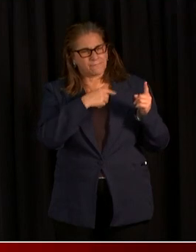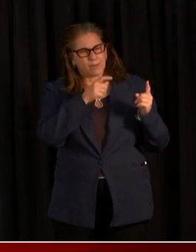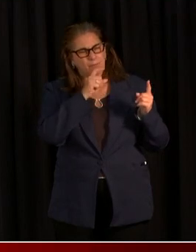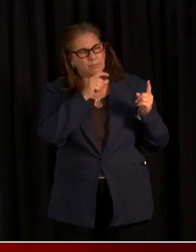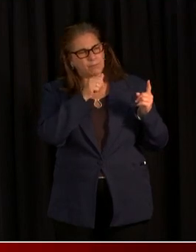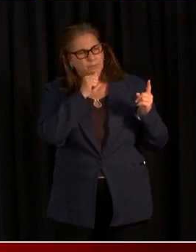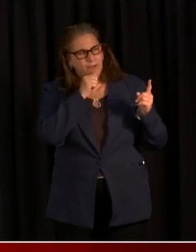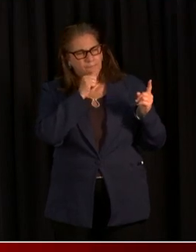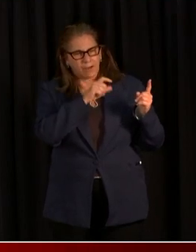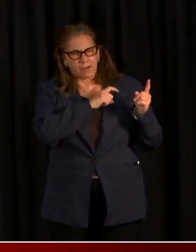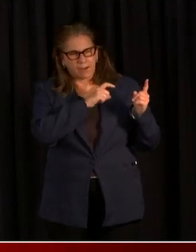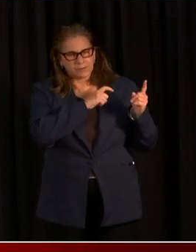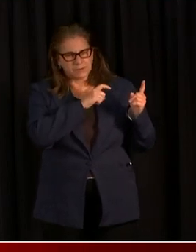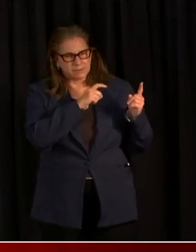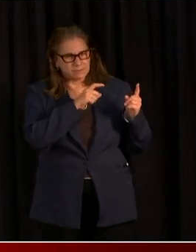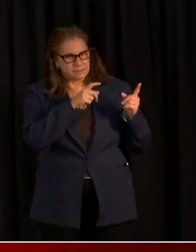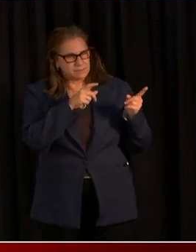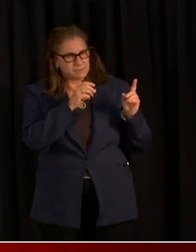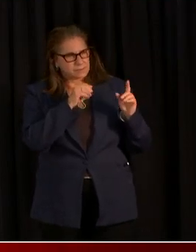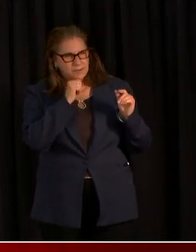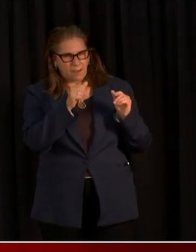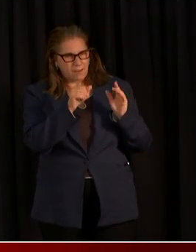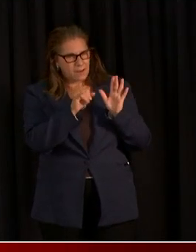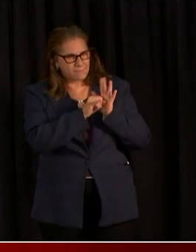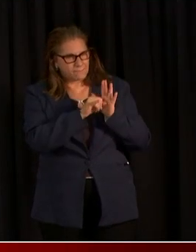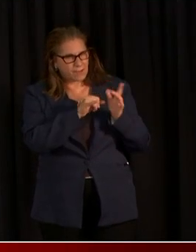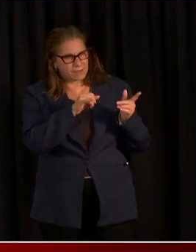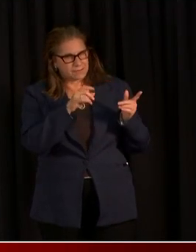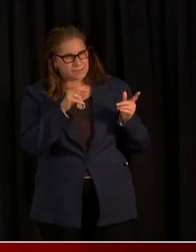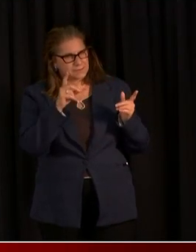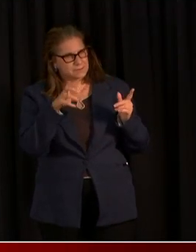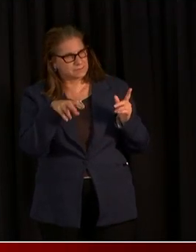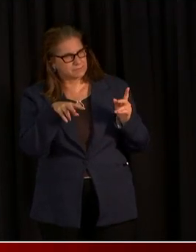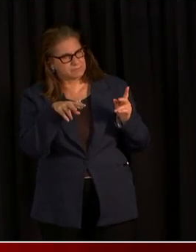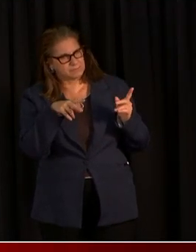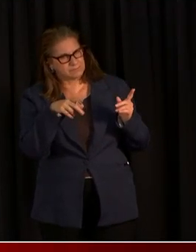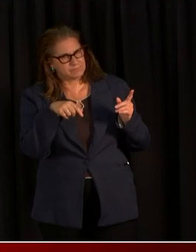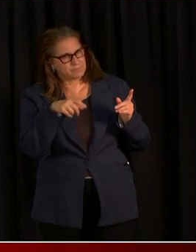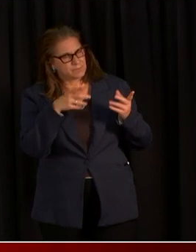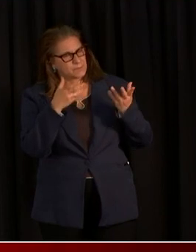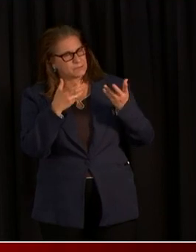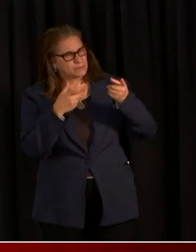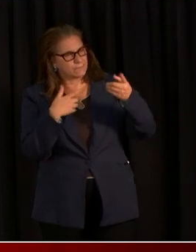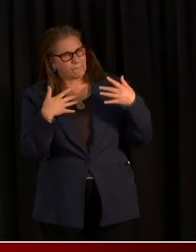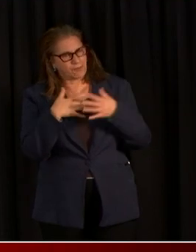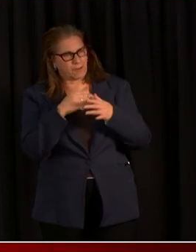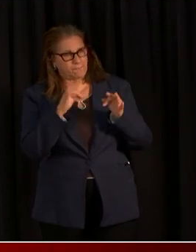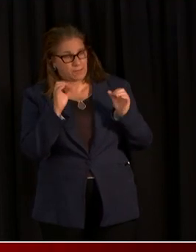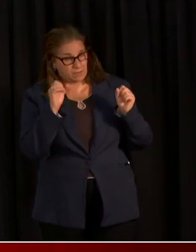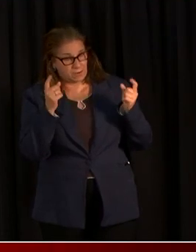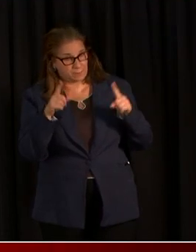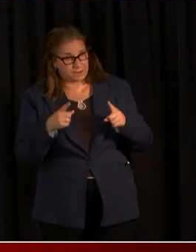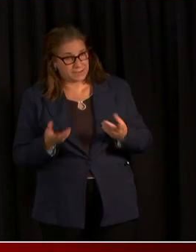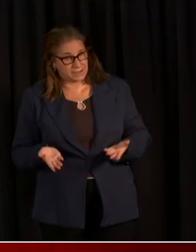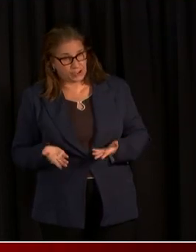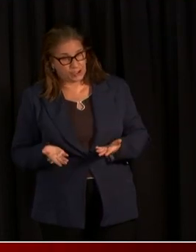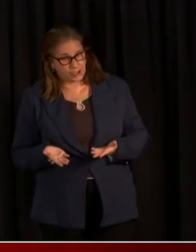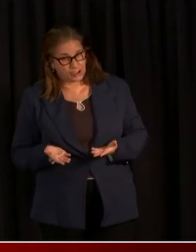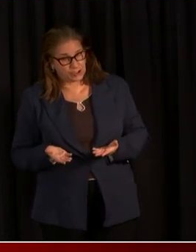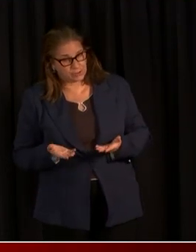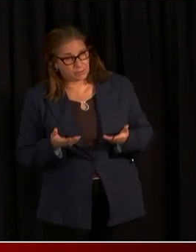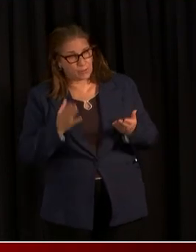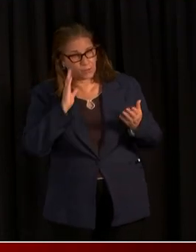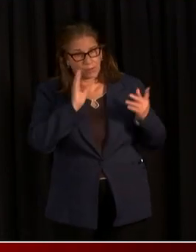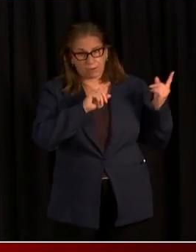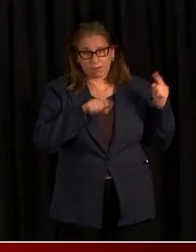unidentified law enforcement agents on the streets of DC in the past. What are your fears, and what happens? What